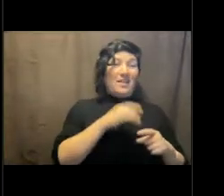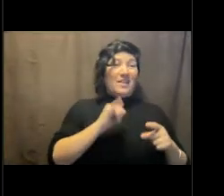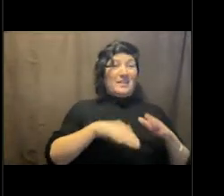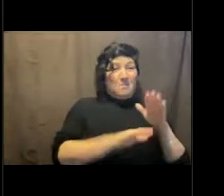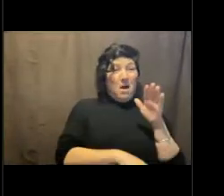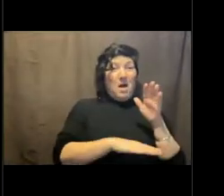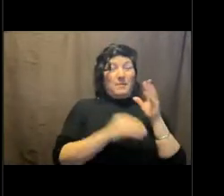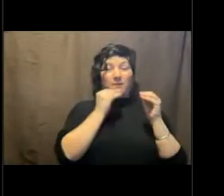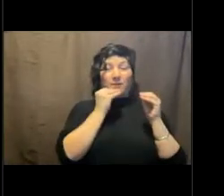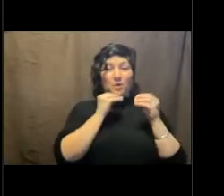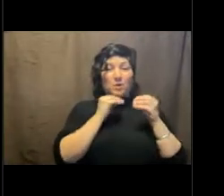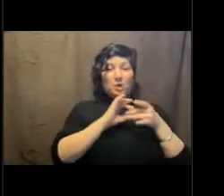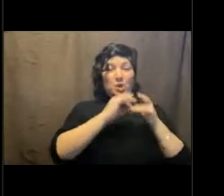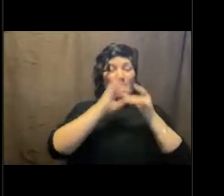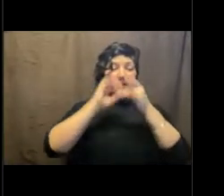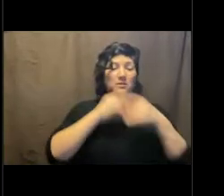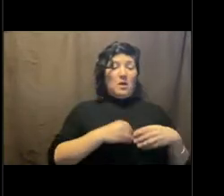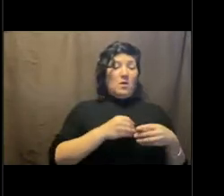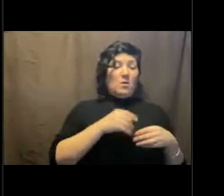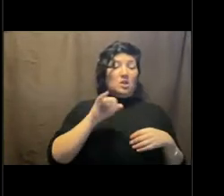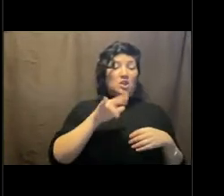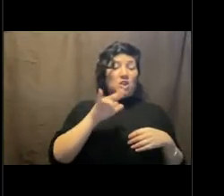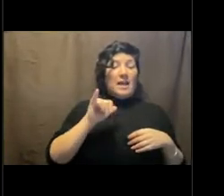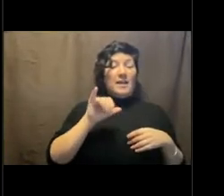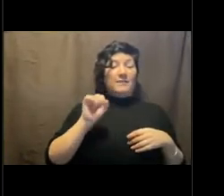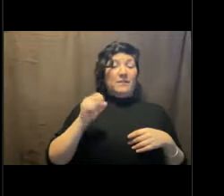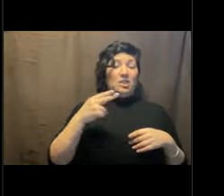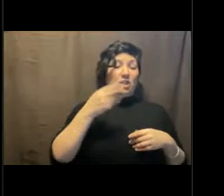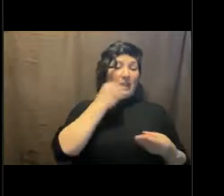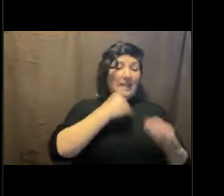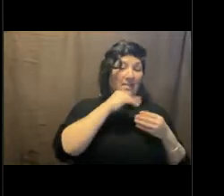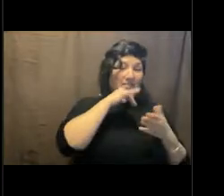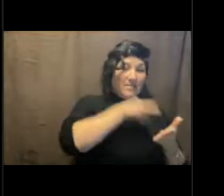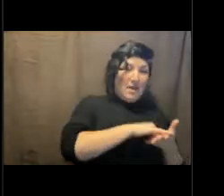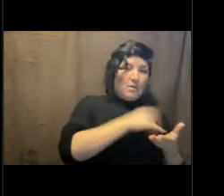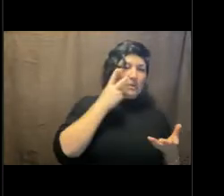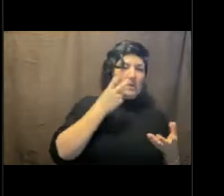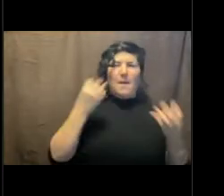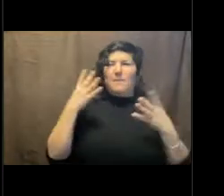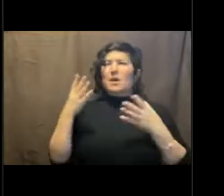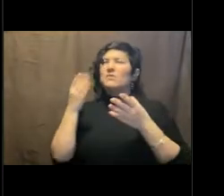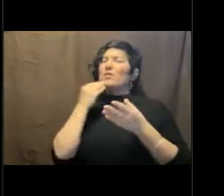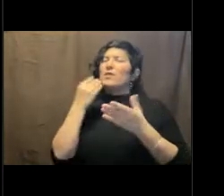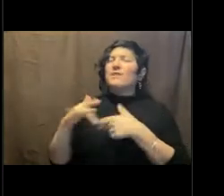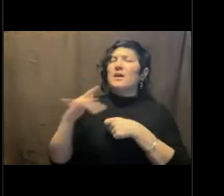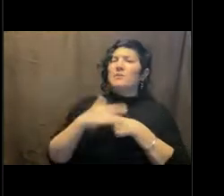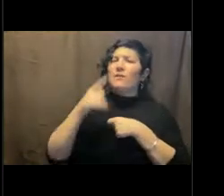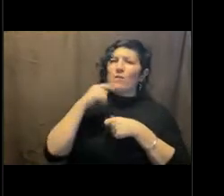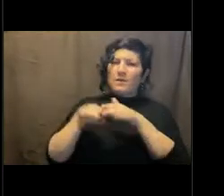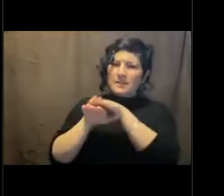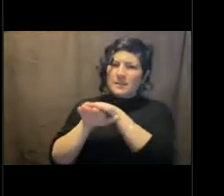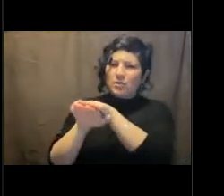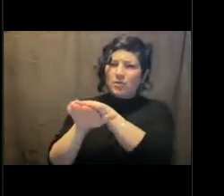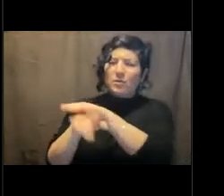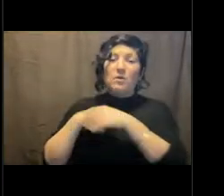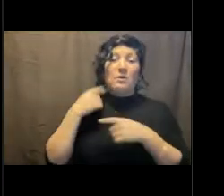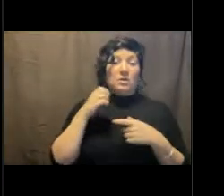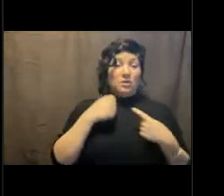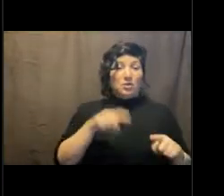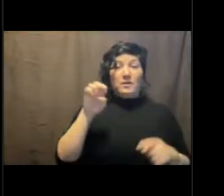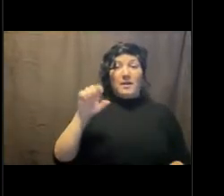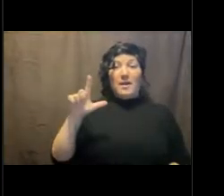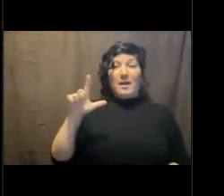on zooplankton, which feed on phytoplankton, it gives us a sense of how much leatherback food is actually out there. So during El Nino periods, we find that there's less